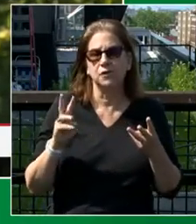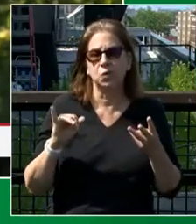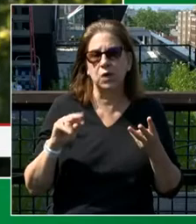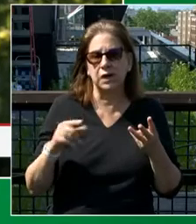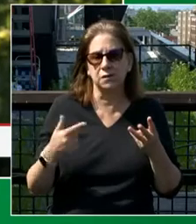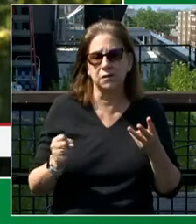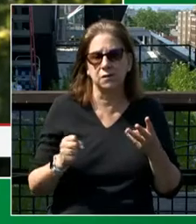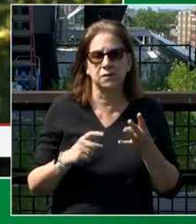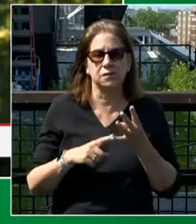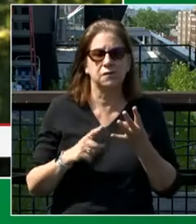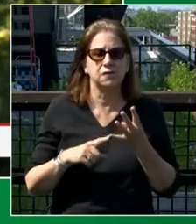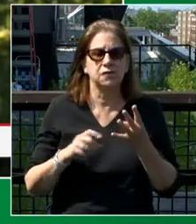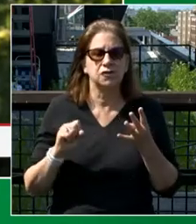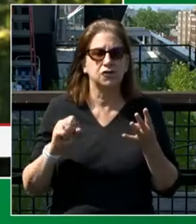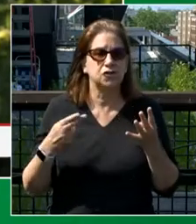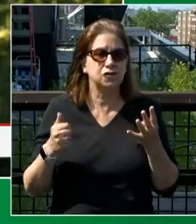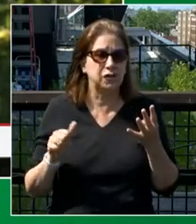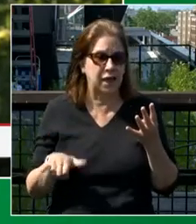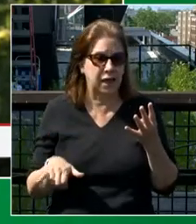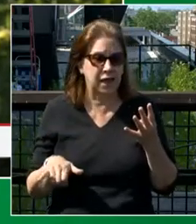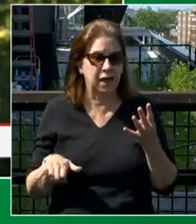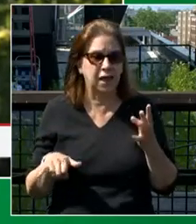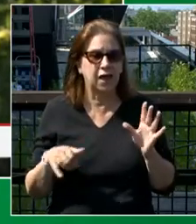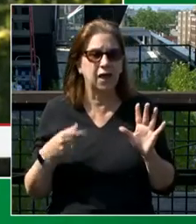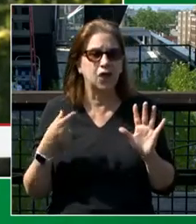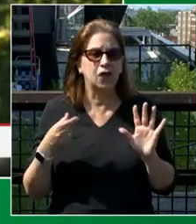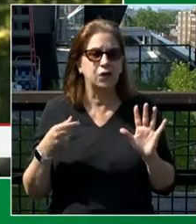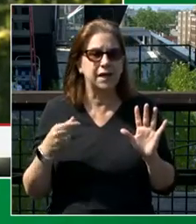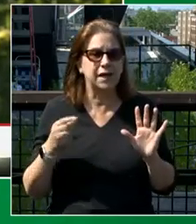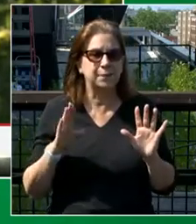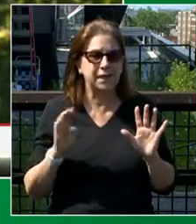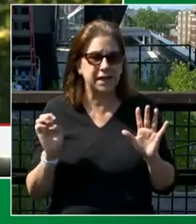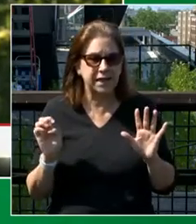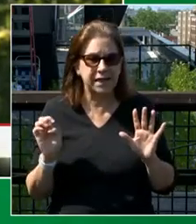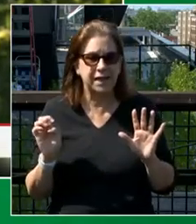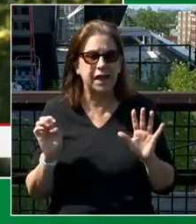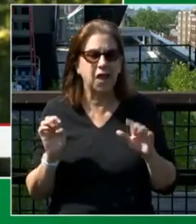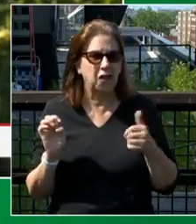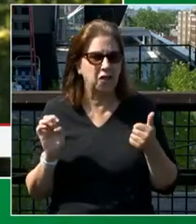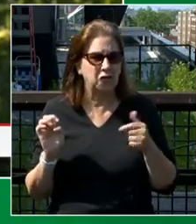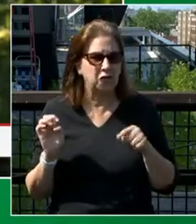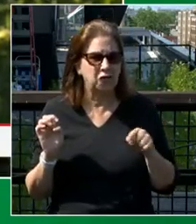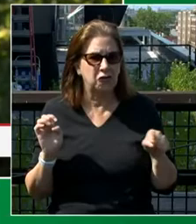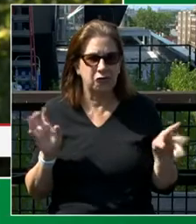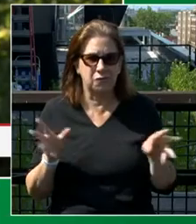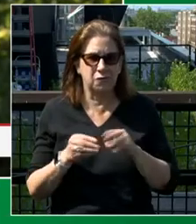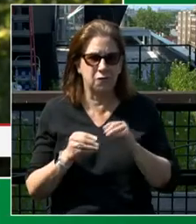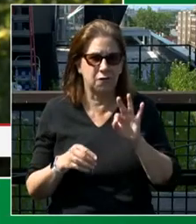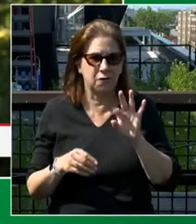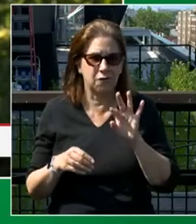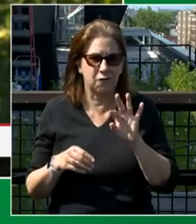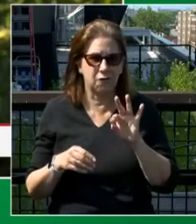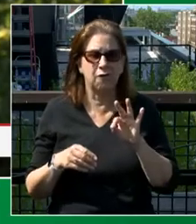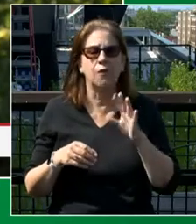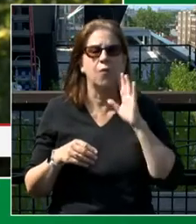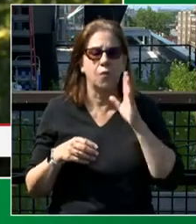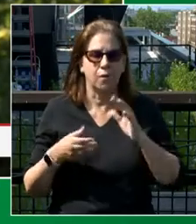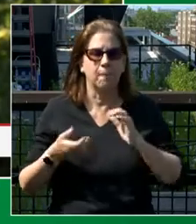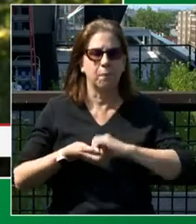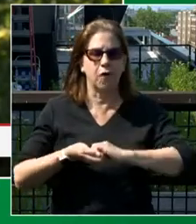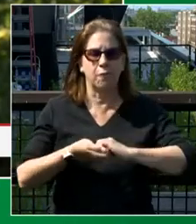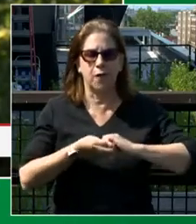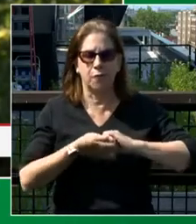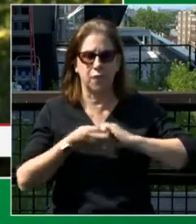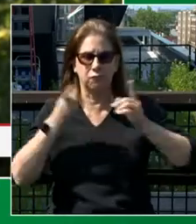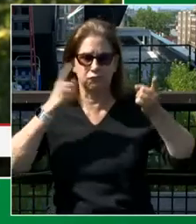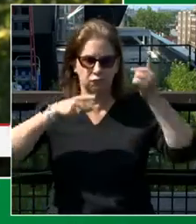Lily, Green Bee. Those are the coffee shops right now that are local coffee shops that are participating with us right now. So if you are coming into